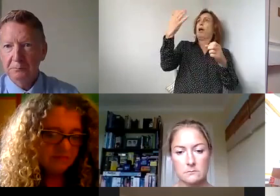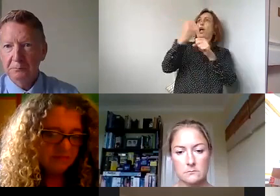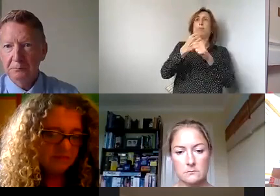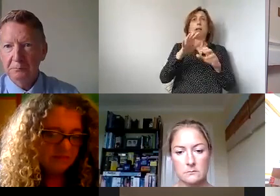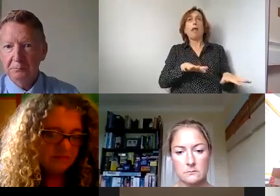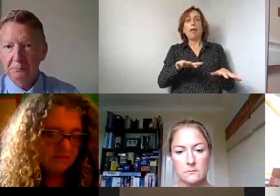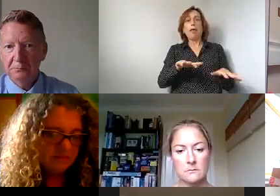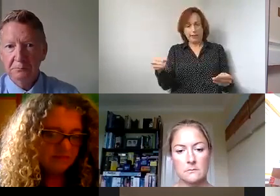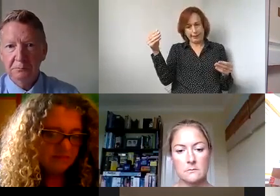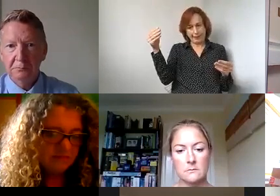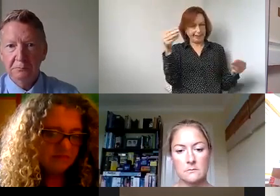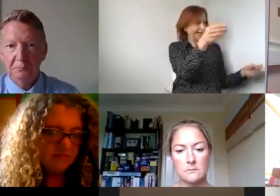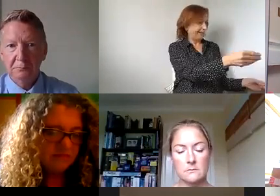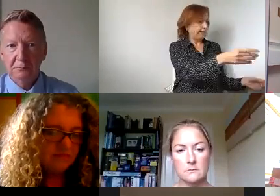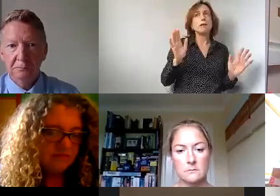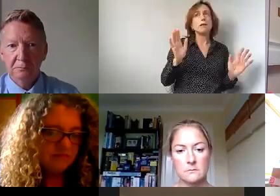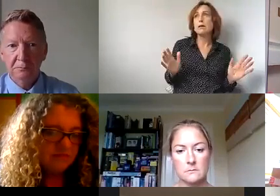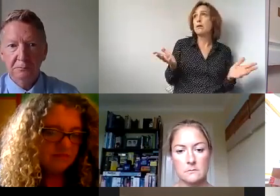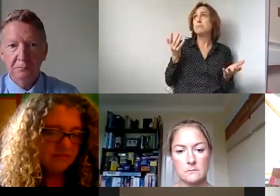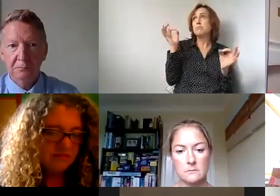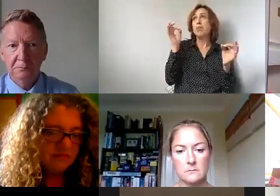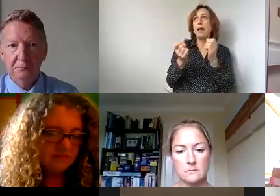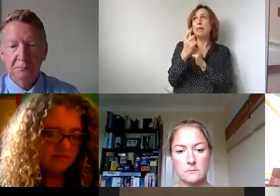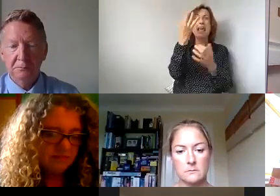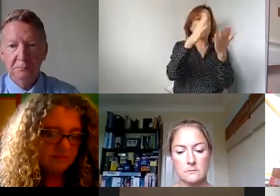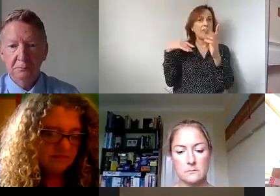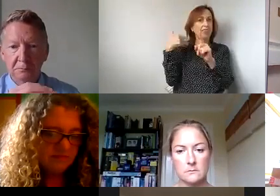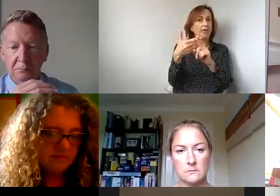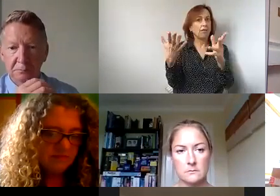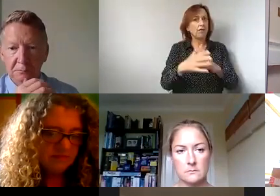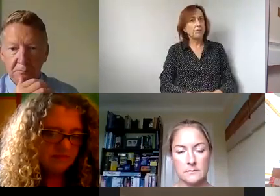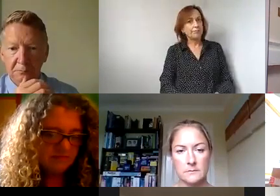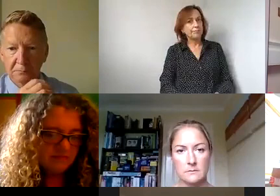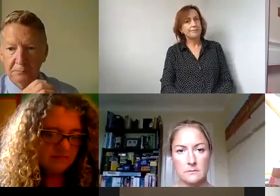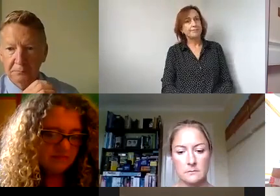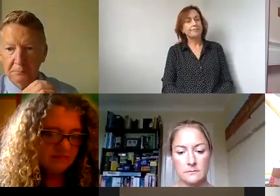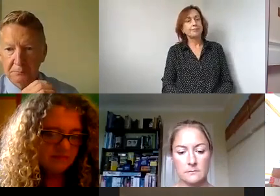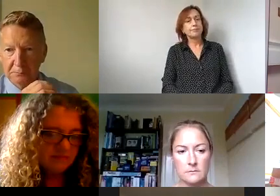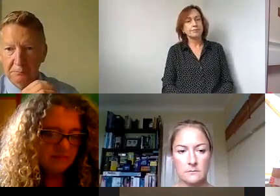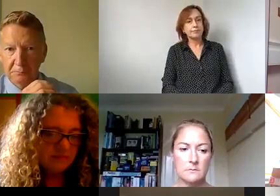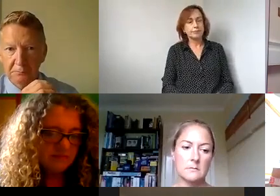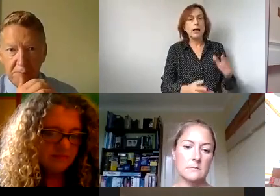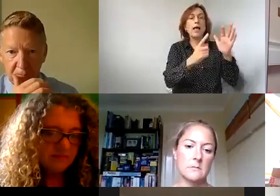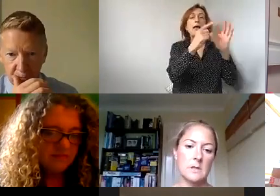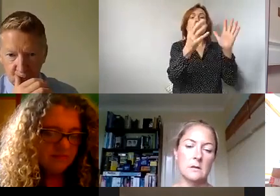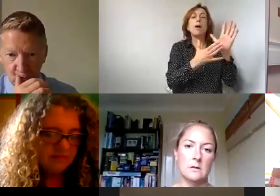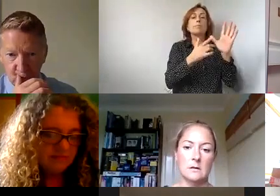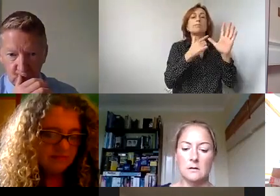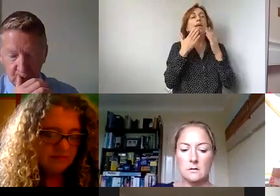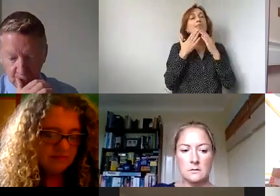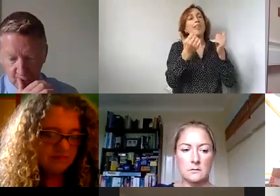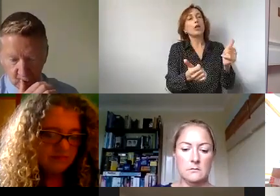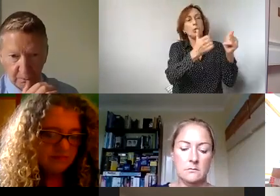sat on it now through the DfE for 8 months almost. Thanks, Ian. So I'll just move on to our next